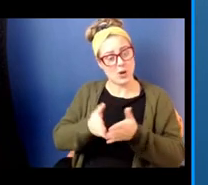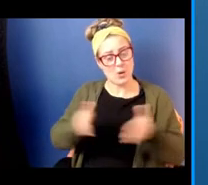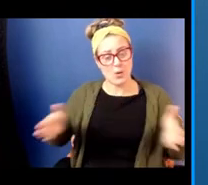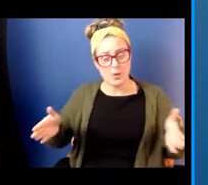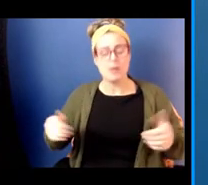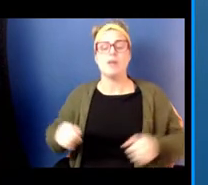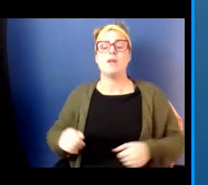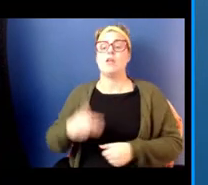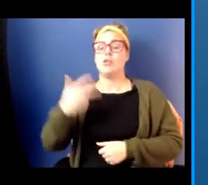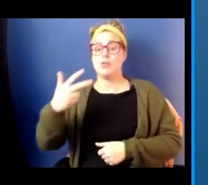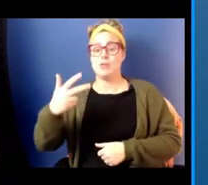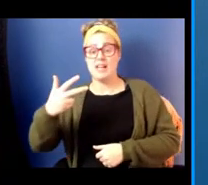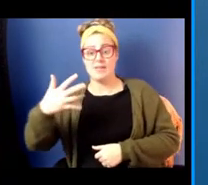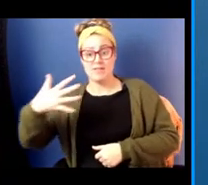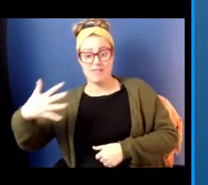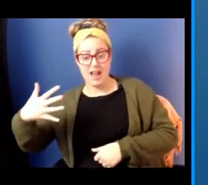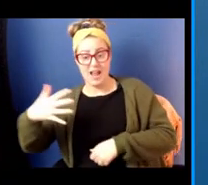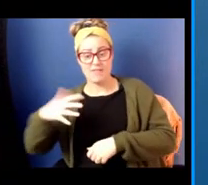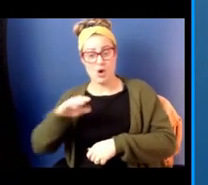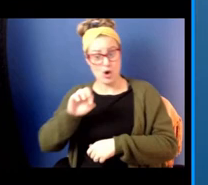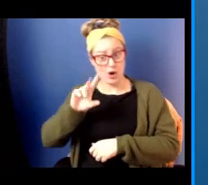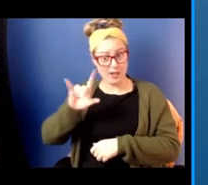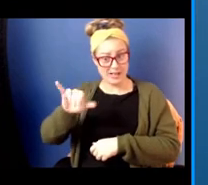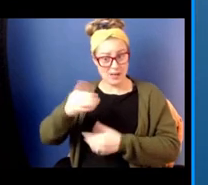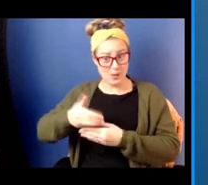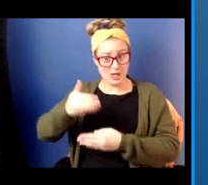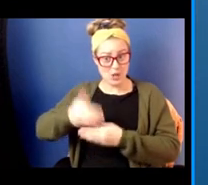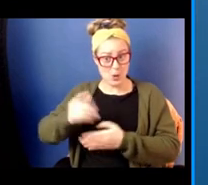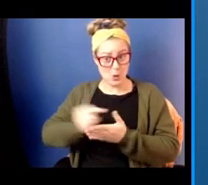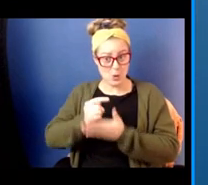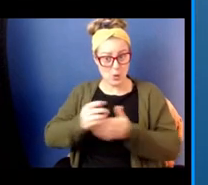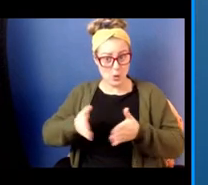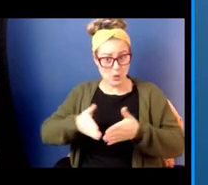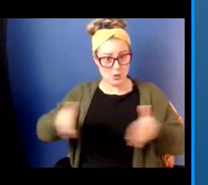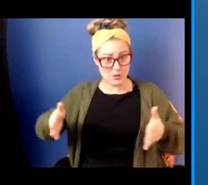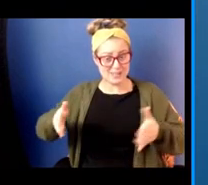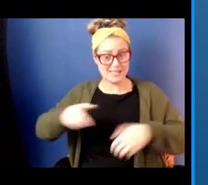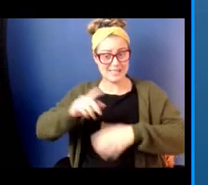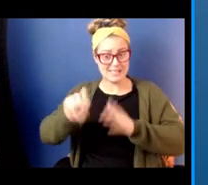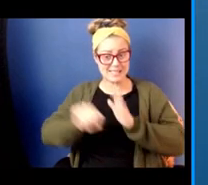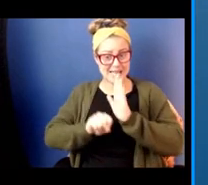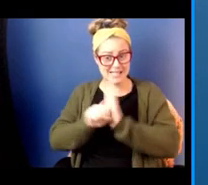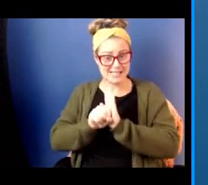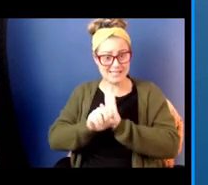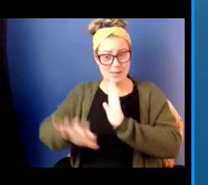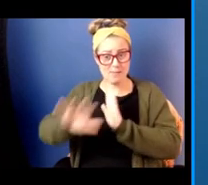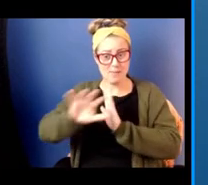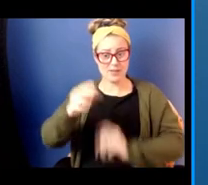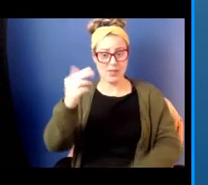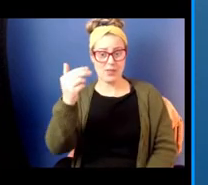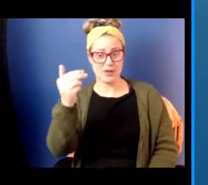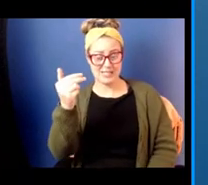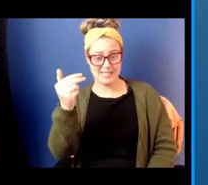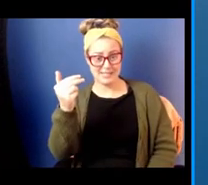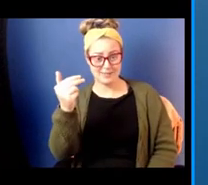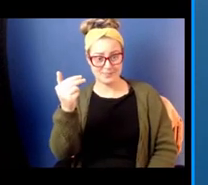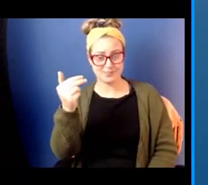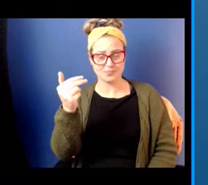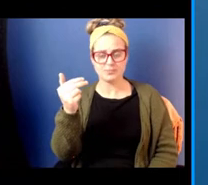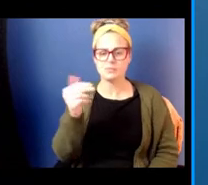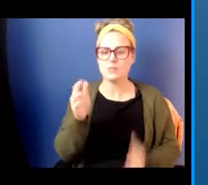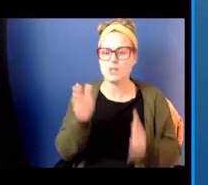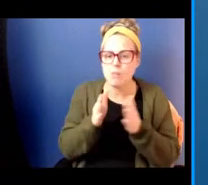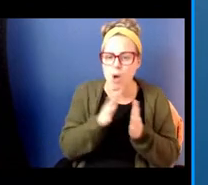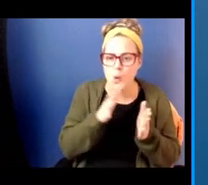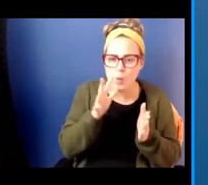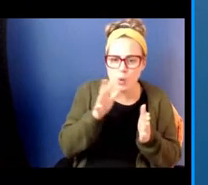have been proposed or among the original 13. small rural States like Iowa must have a voice